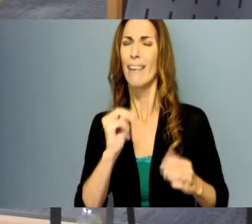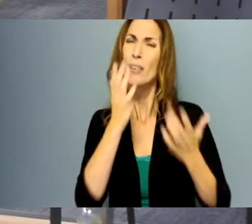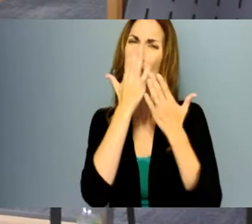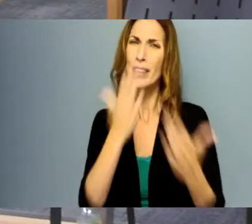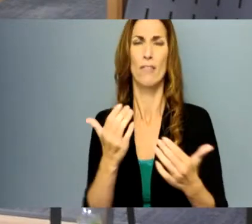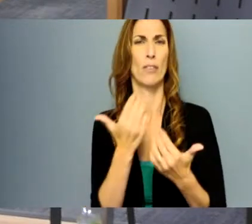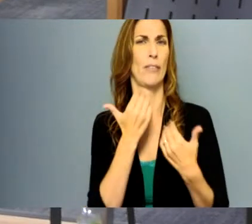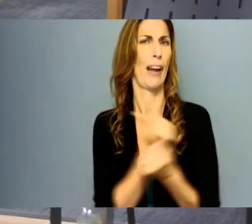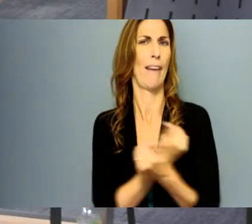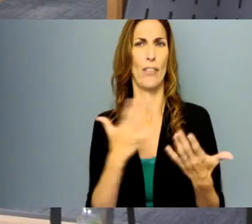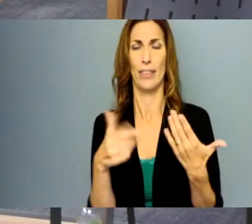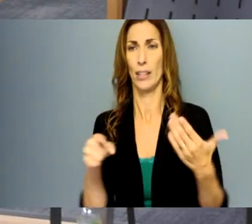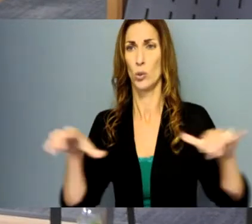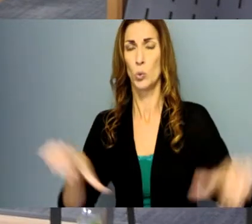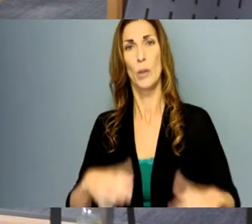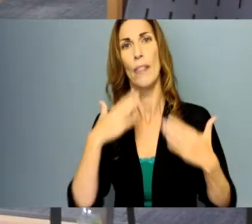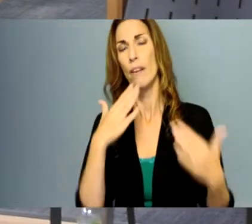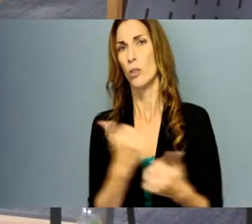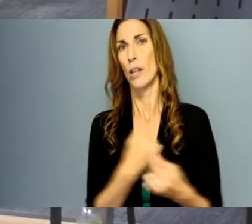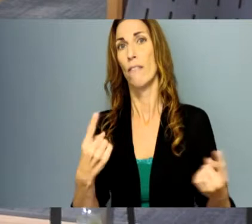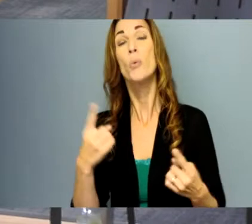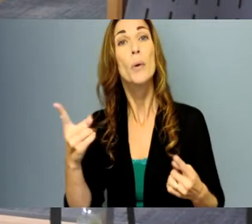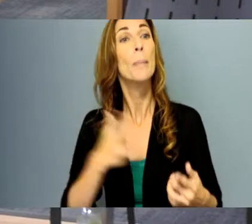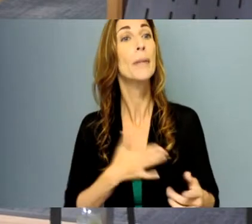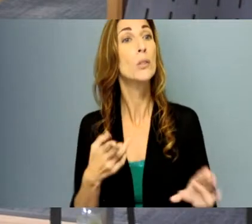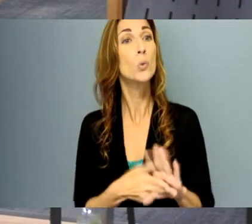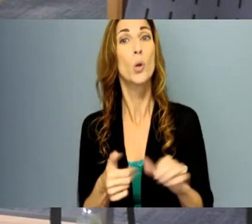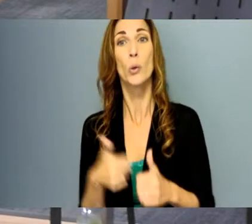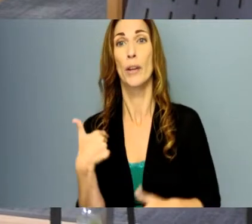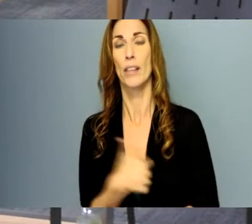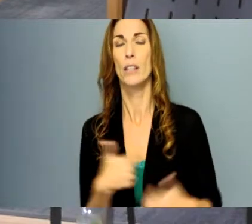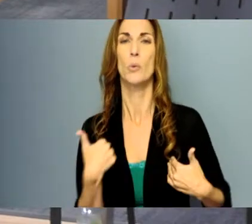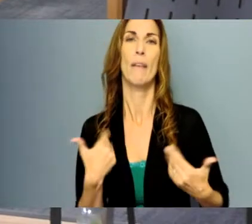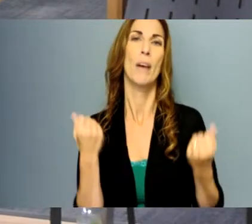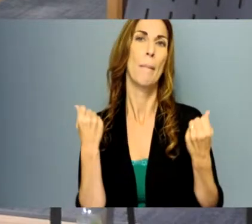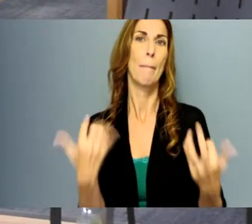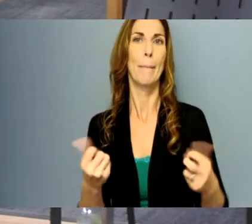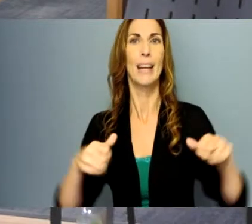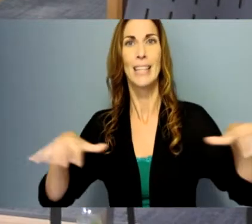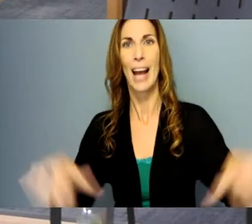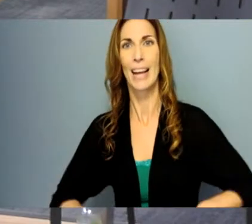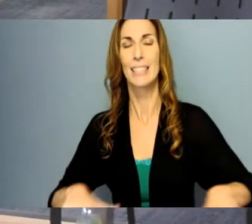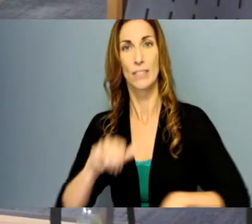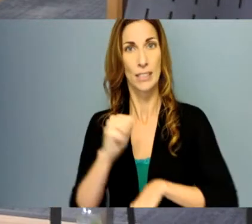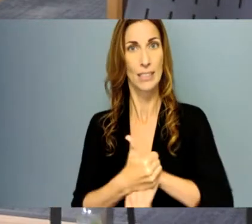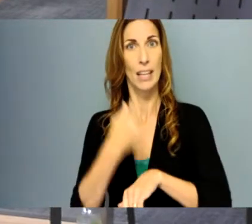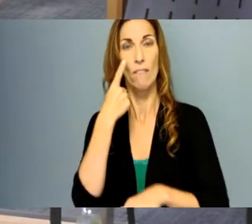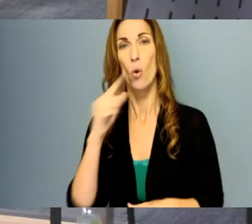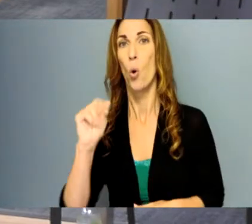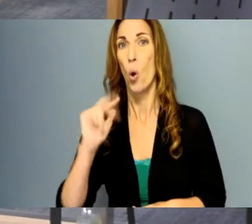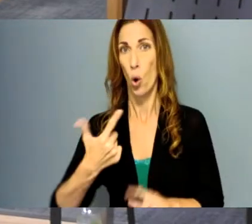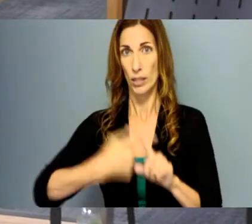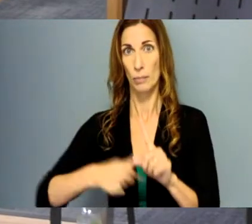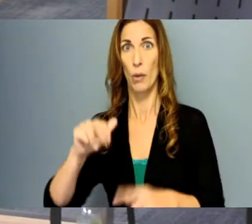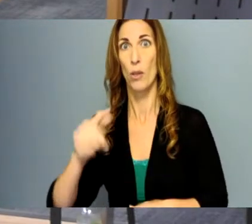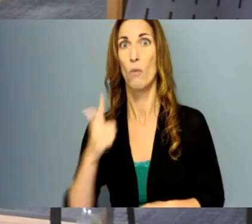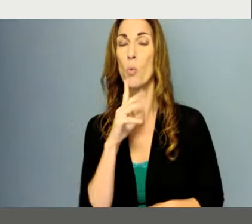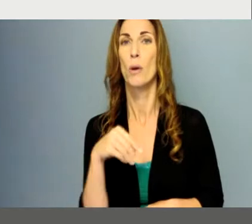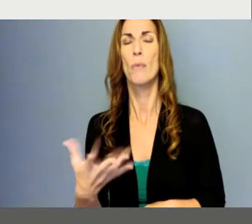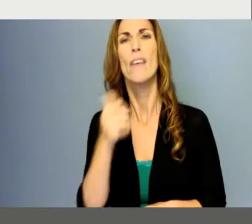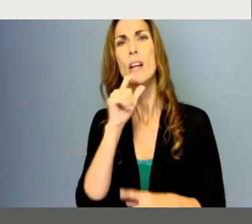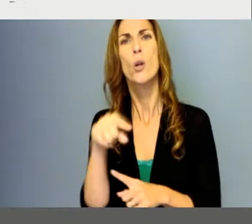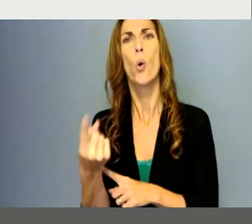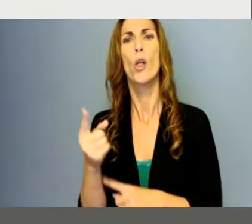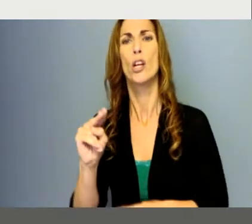do and to everyone. So please join us. We have many activities set for August that will provide not only Narcan